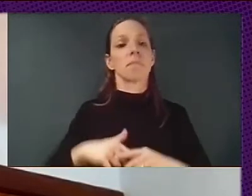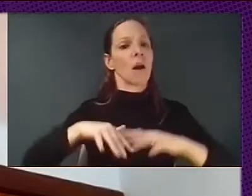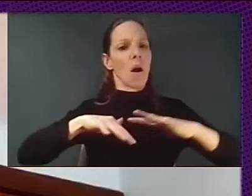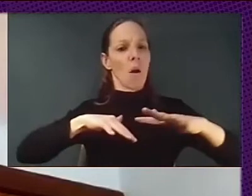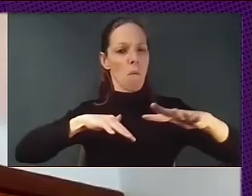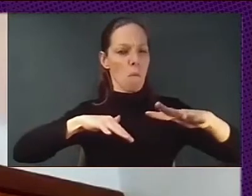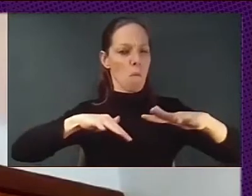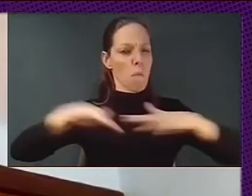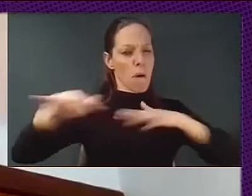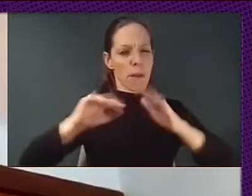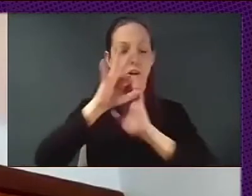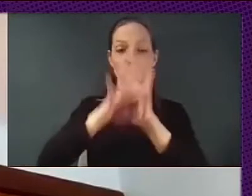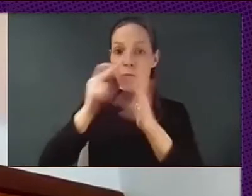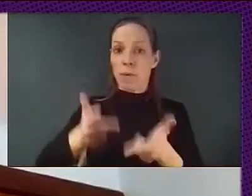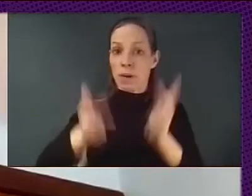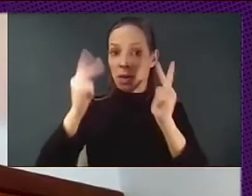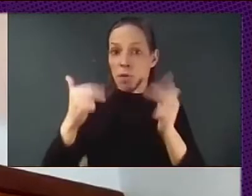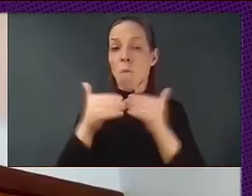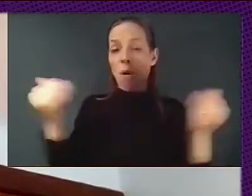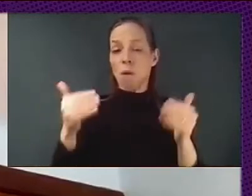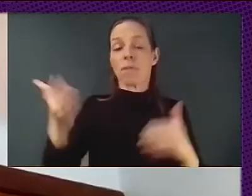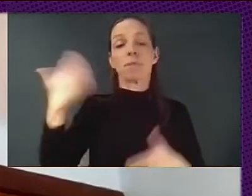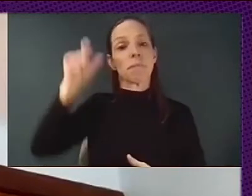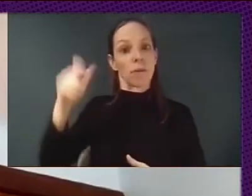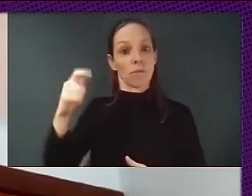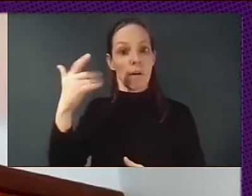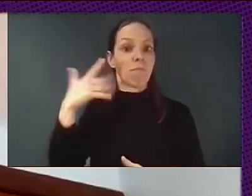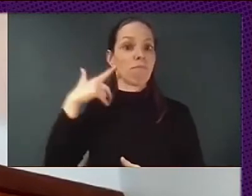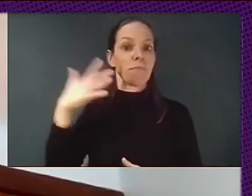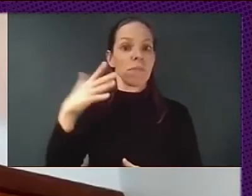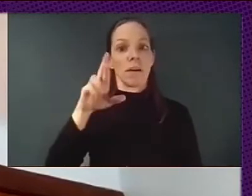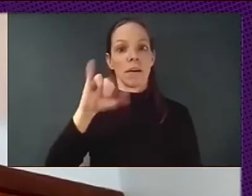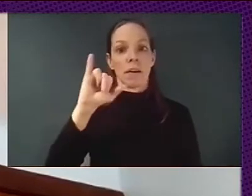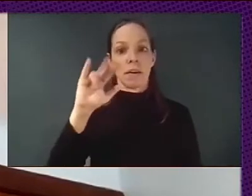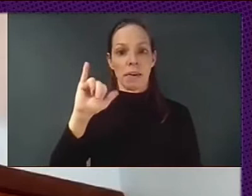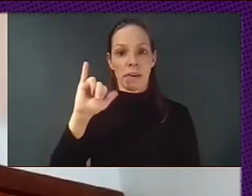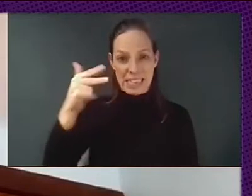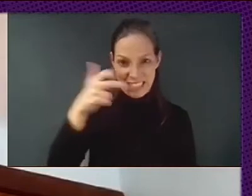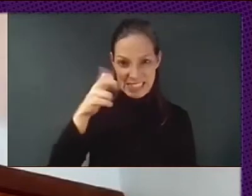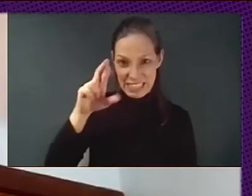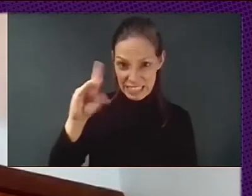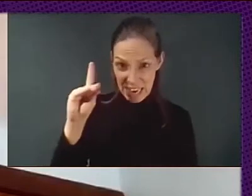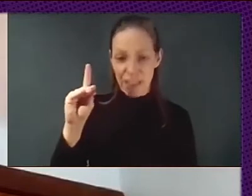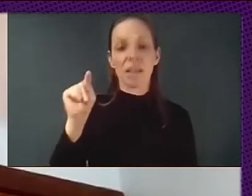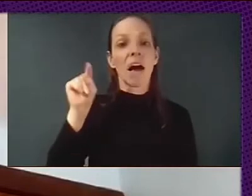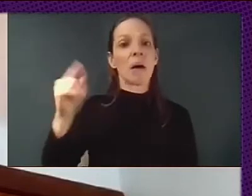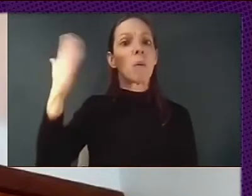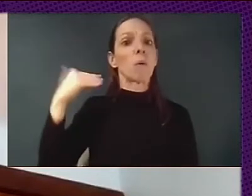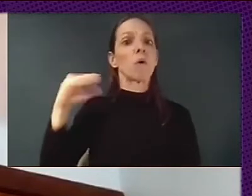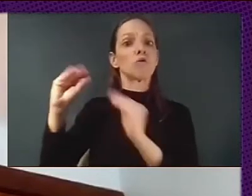that, you know, universities used, and it wasn't a consumer, you know, product. And